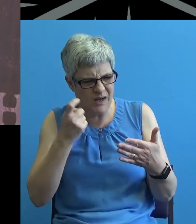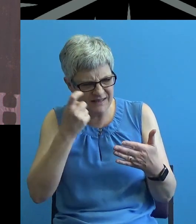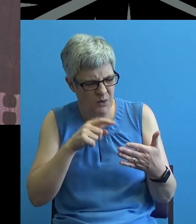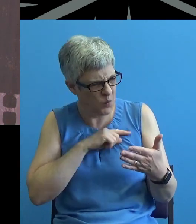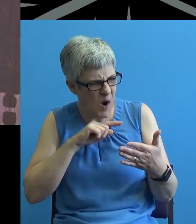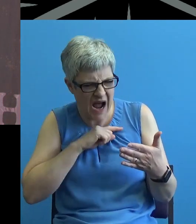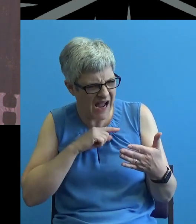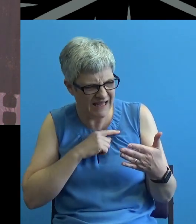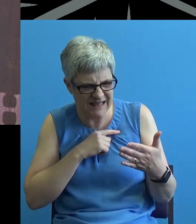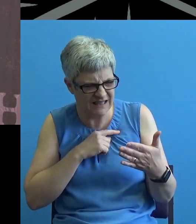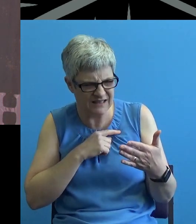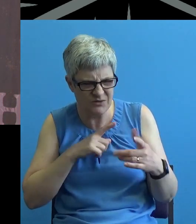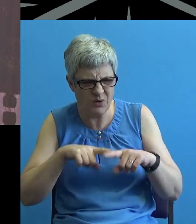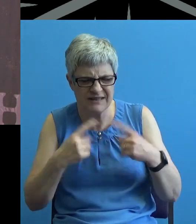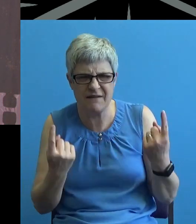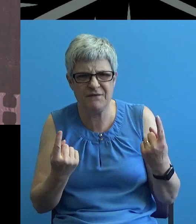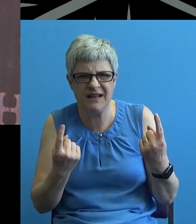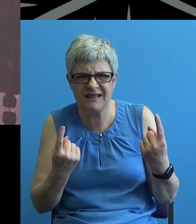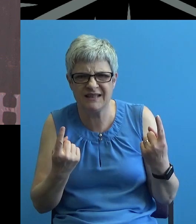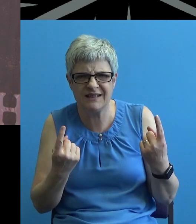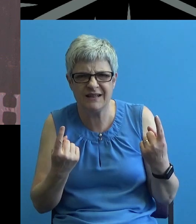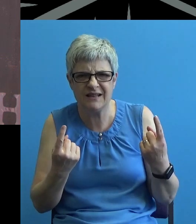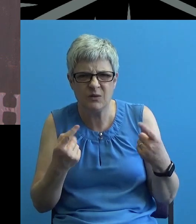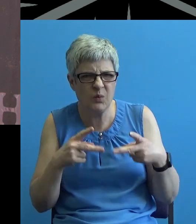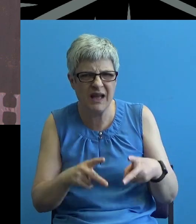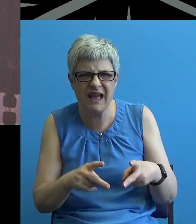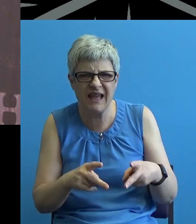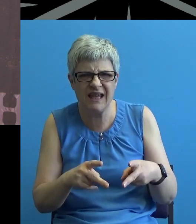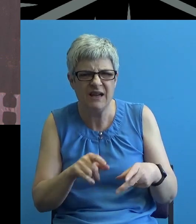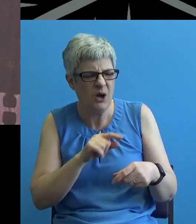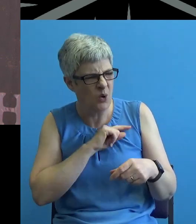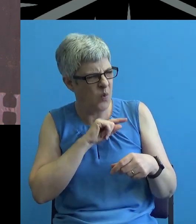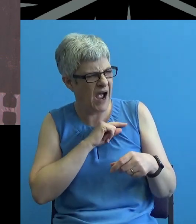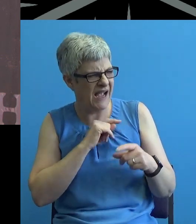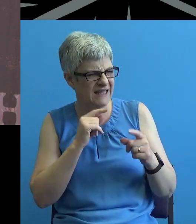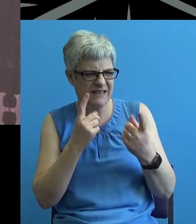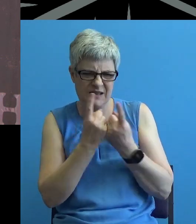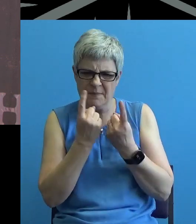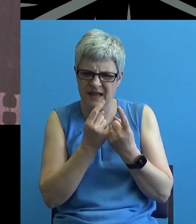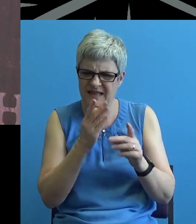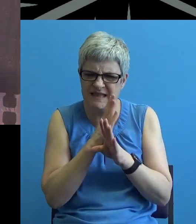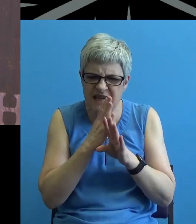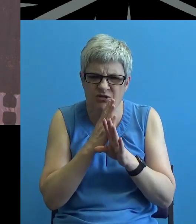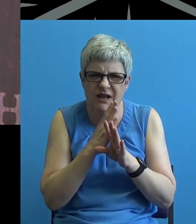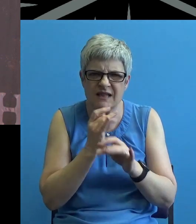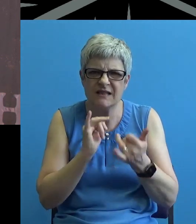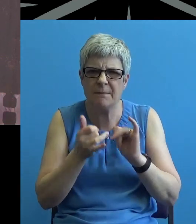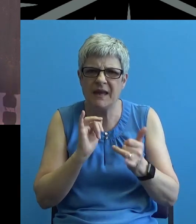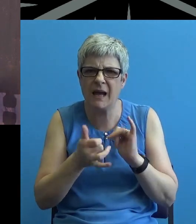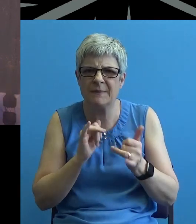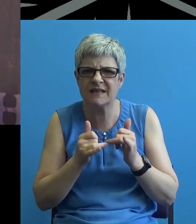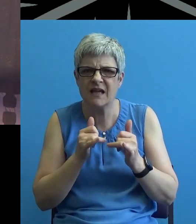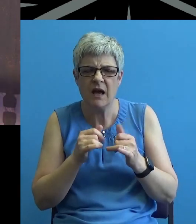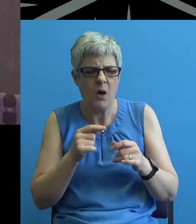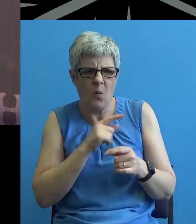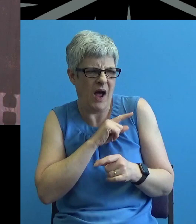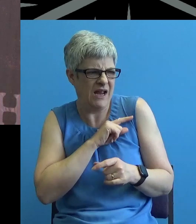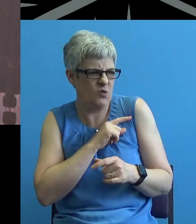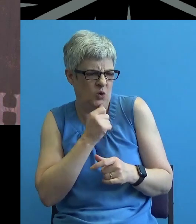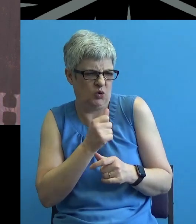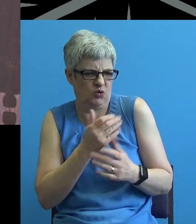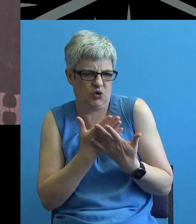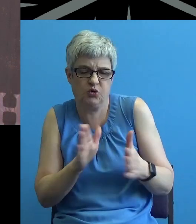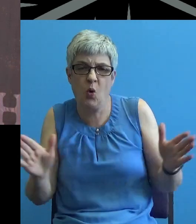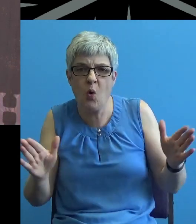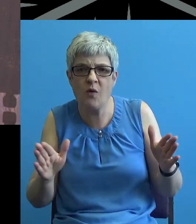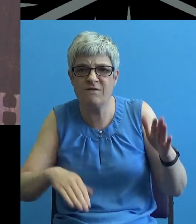he doesn't do stuff differently. Why did he keep things secret sometimes? Why didn't he show himself in his fullness and power